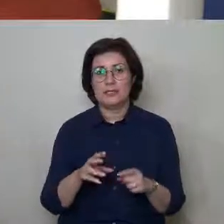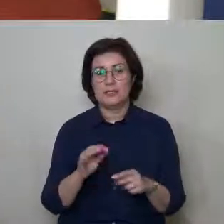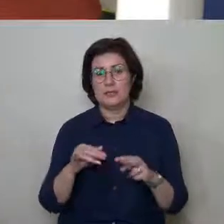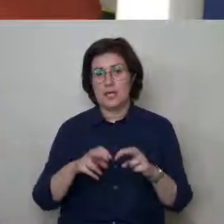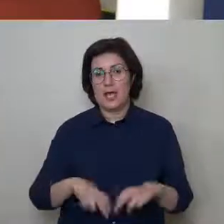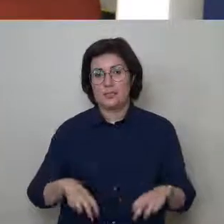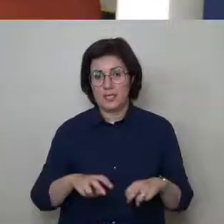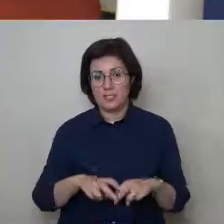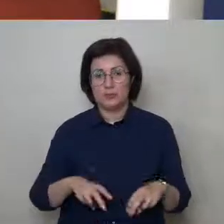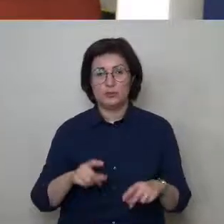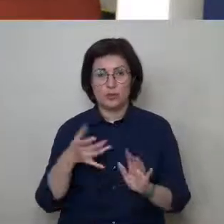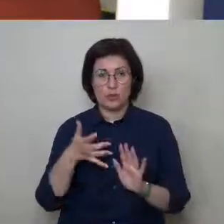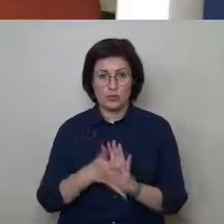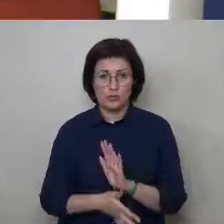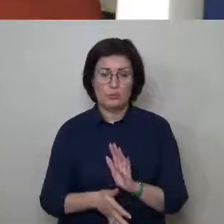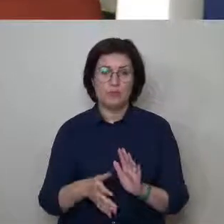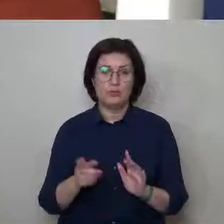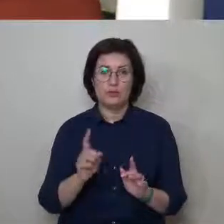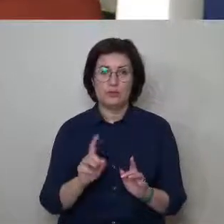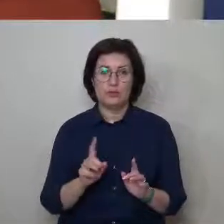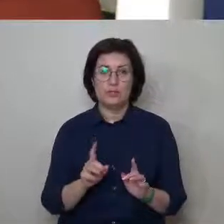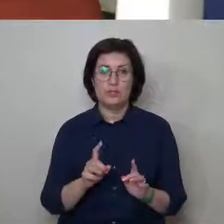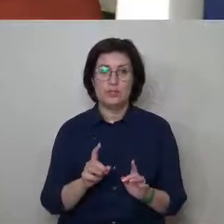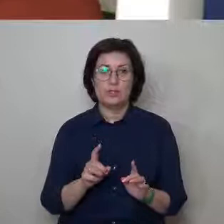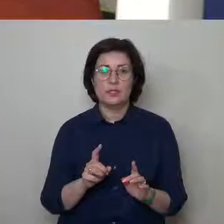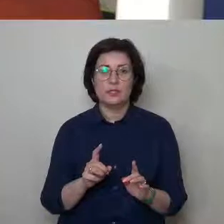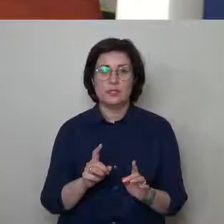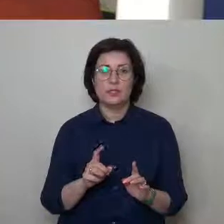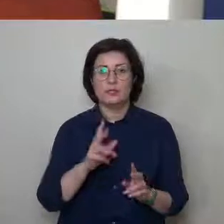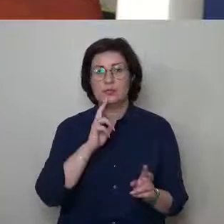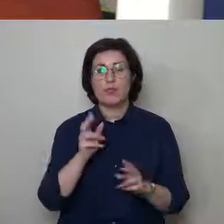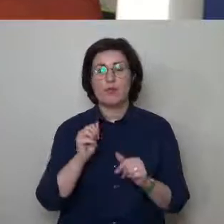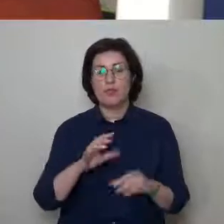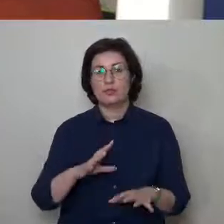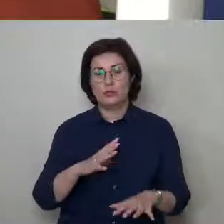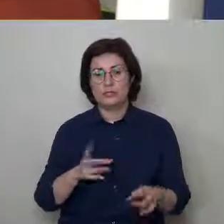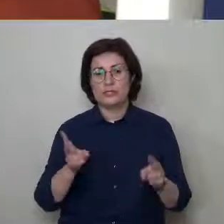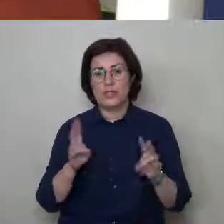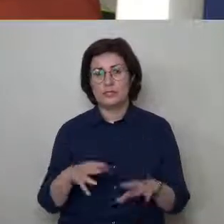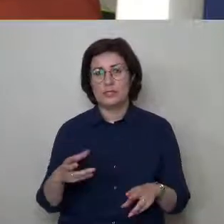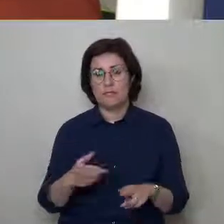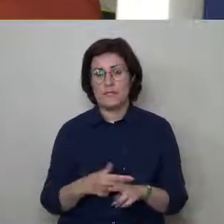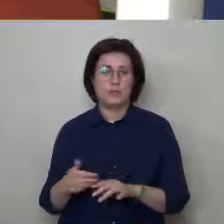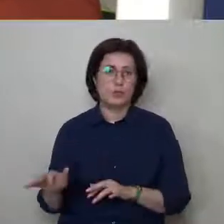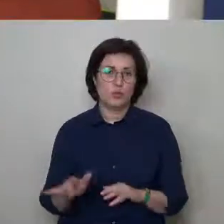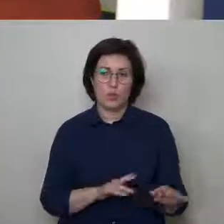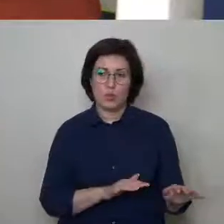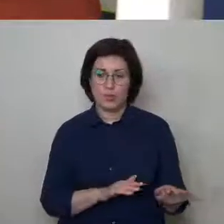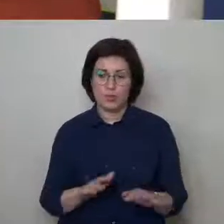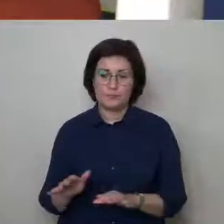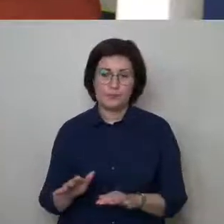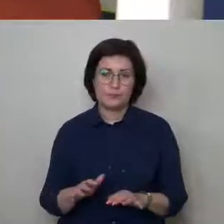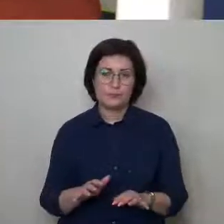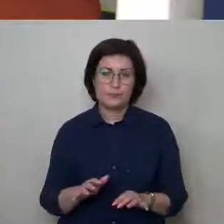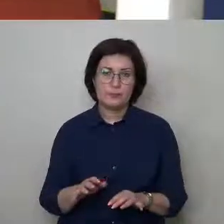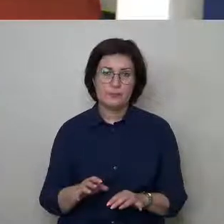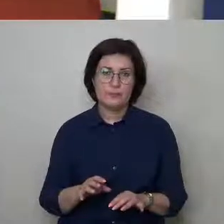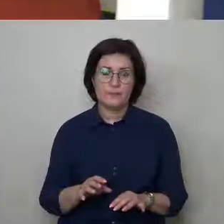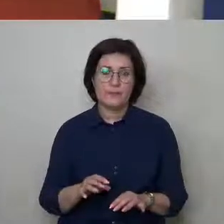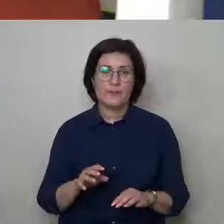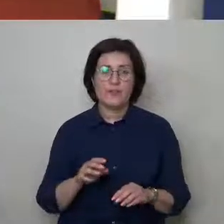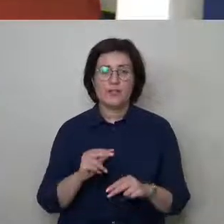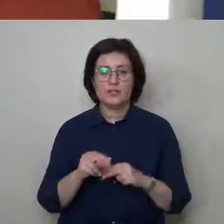where when you analyze it, you understand that the complaint can be dismissed or